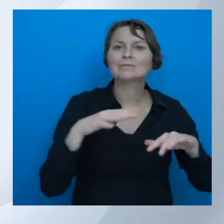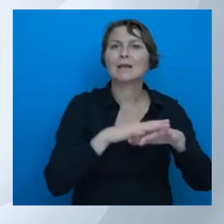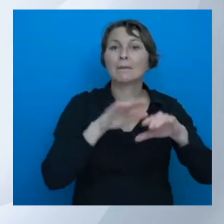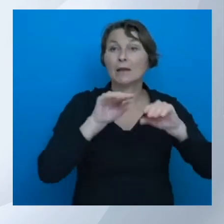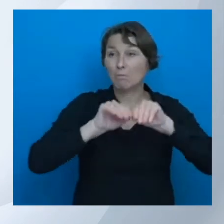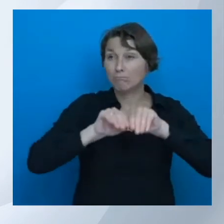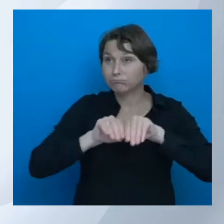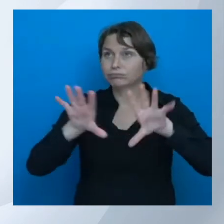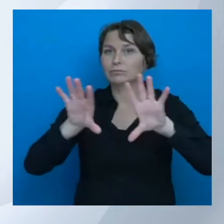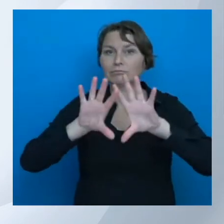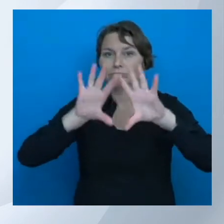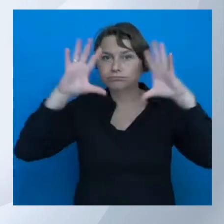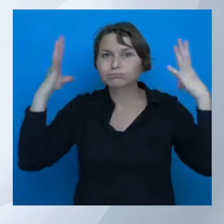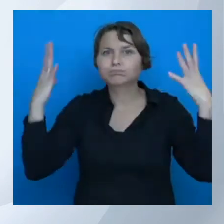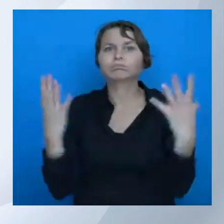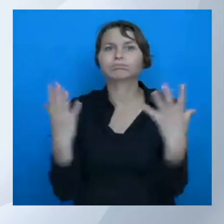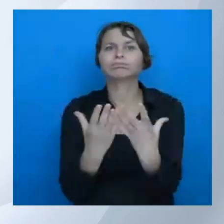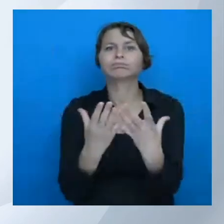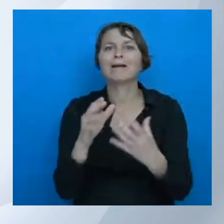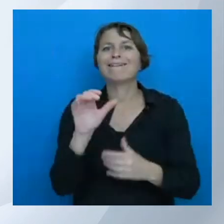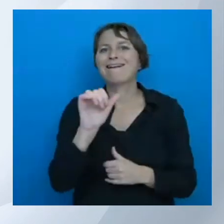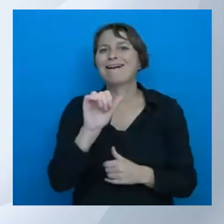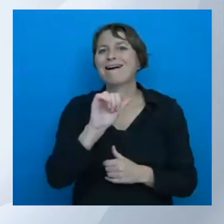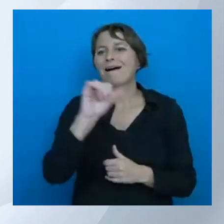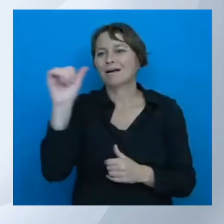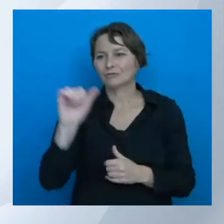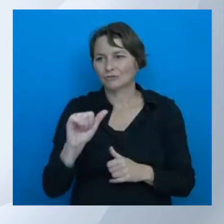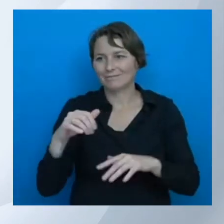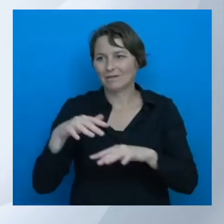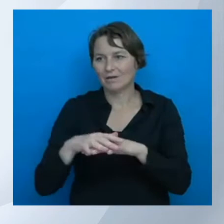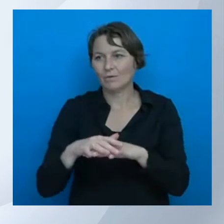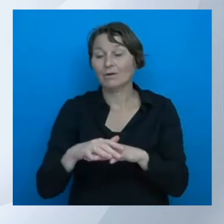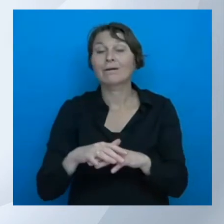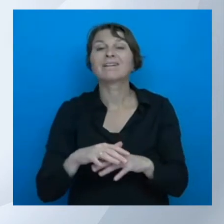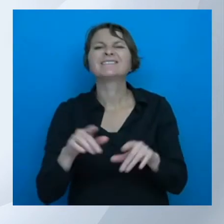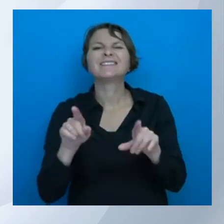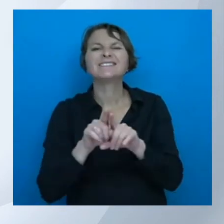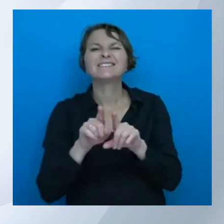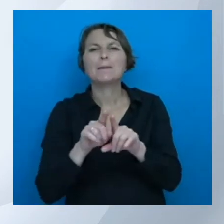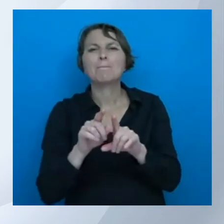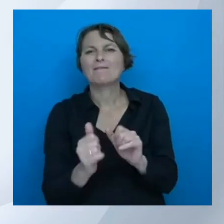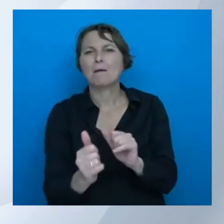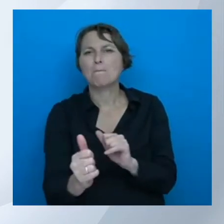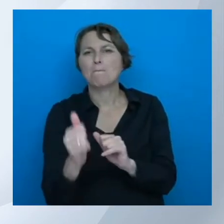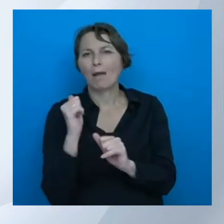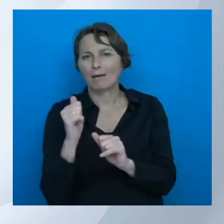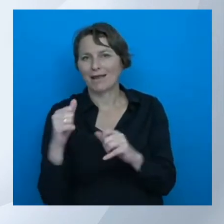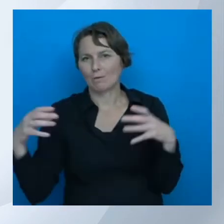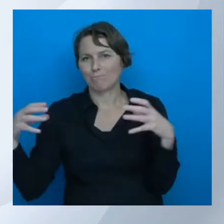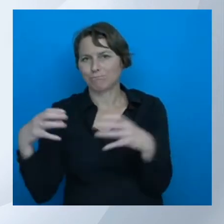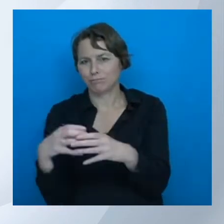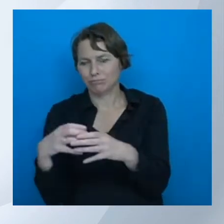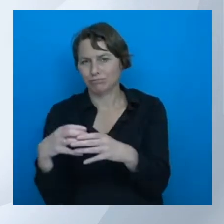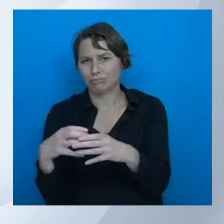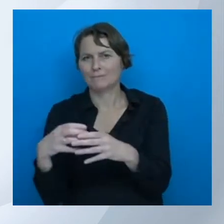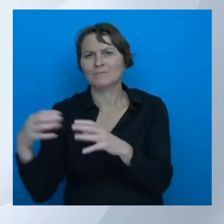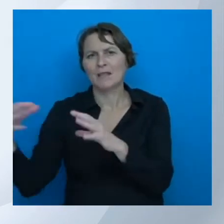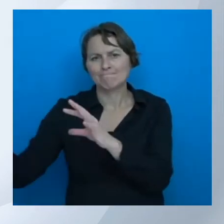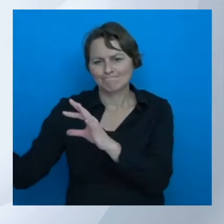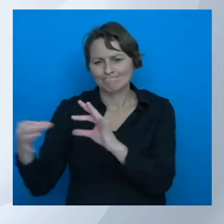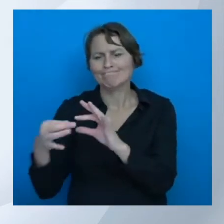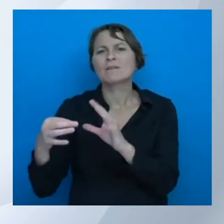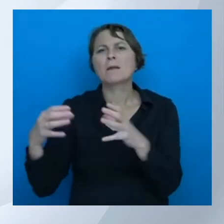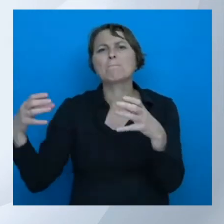the Azure network. Similarly, we then have a backend pool, and a backend pool is mapped up to a routing rule to say